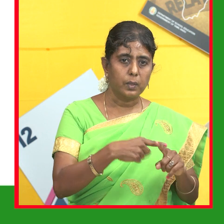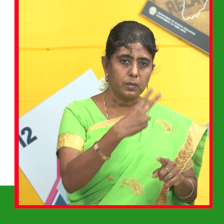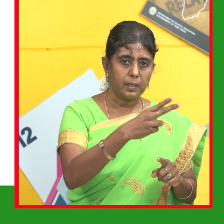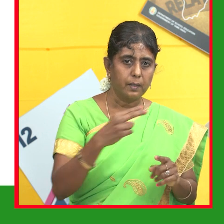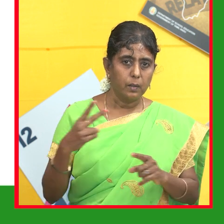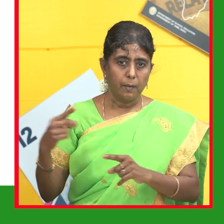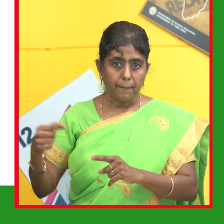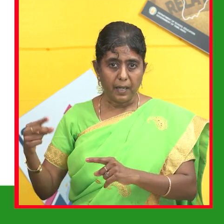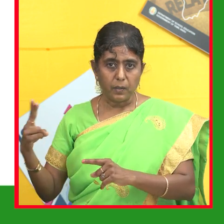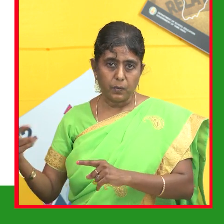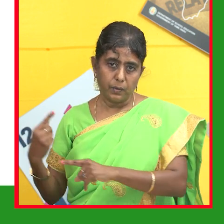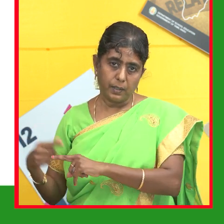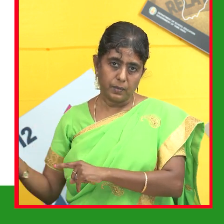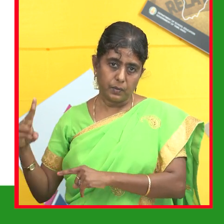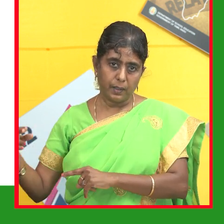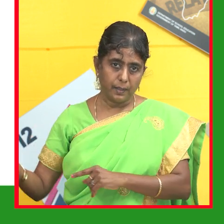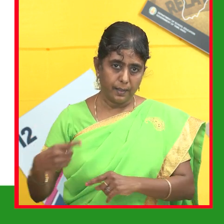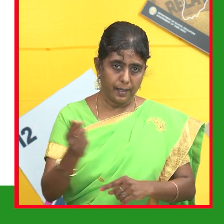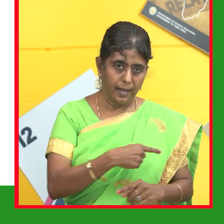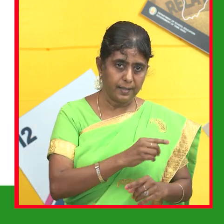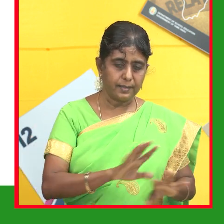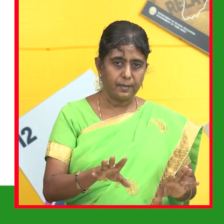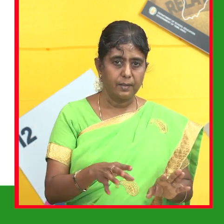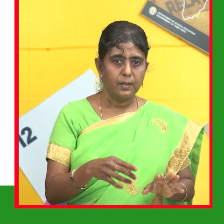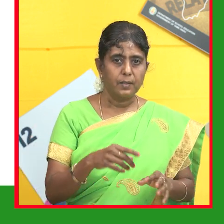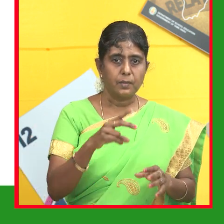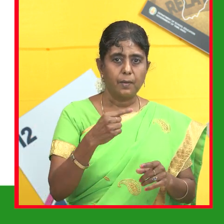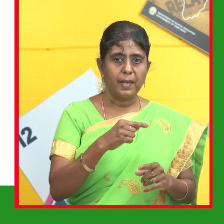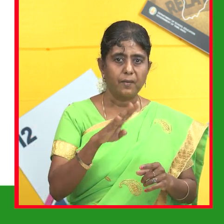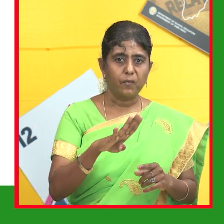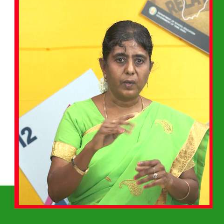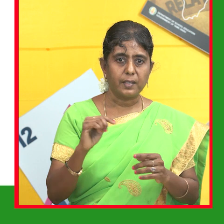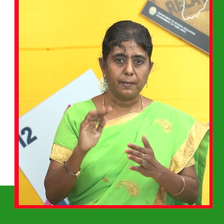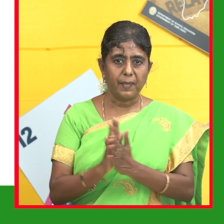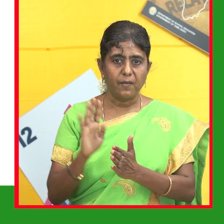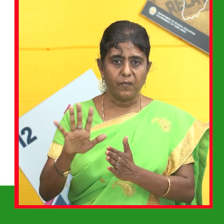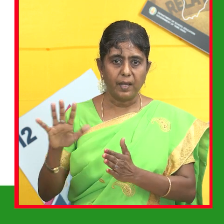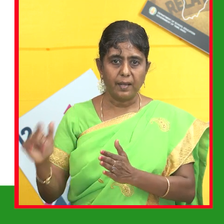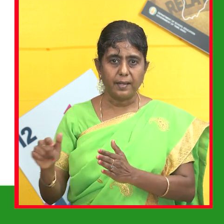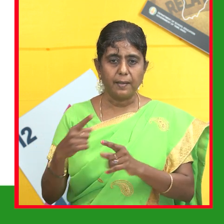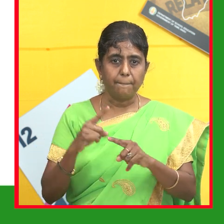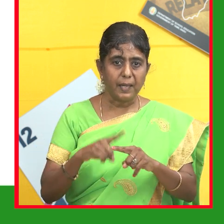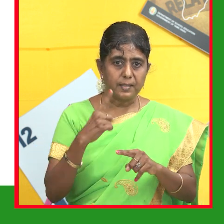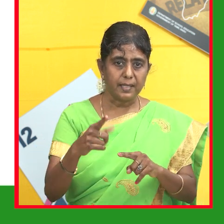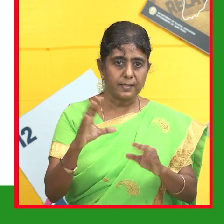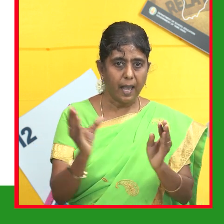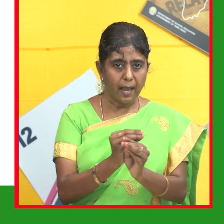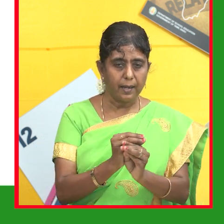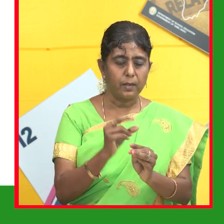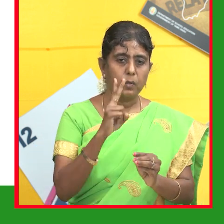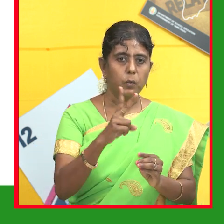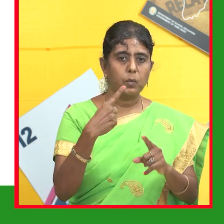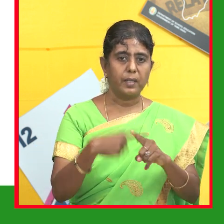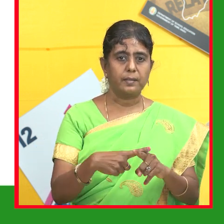may get as 2x minus 2 minus 2 become minus 4 divided by x minus 4. Either you can leave or you can take out